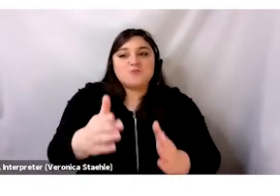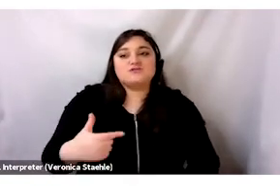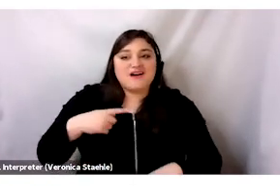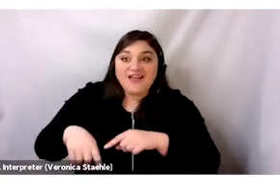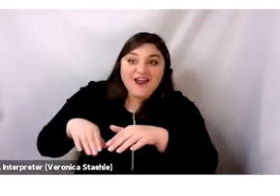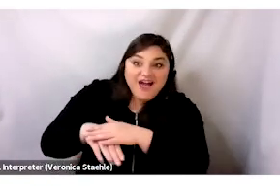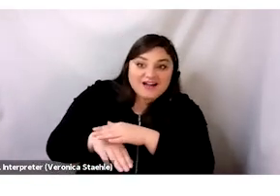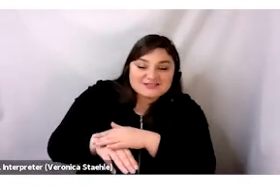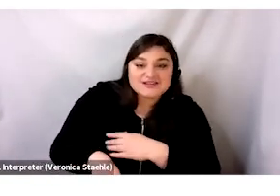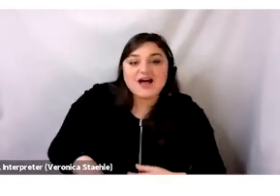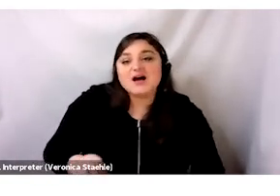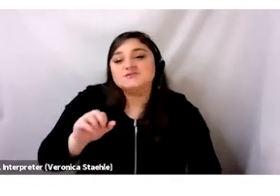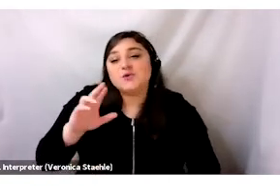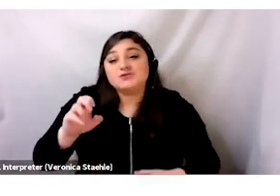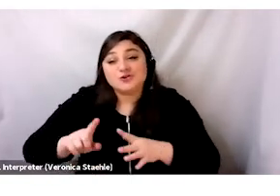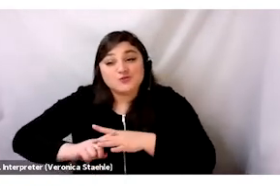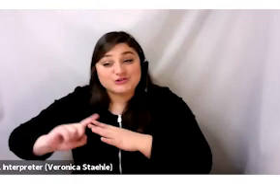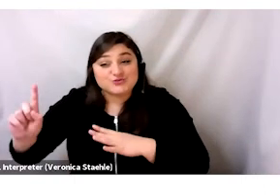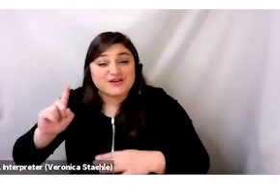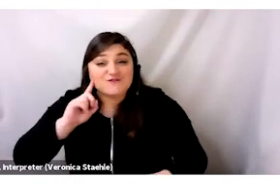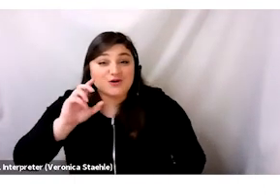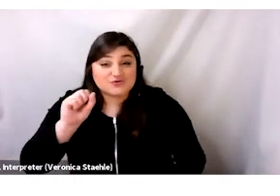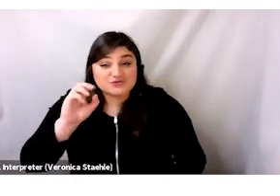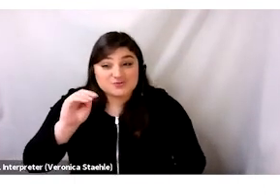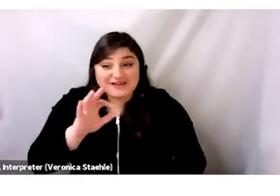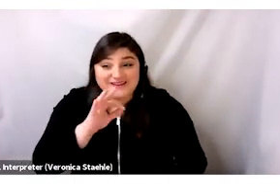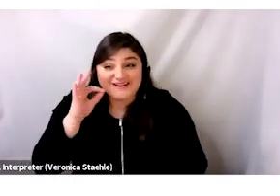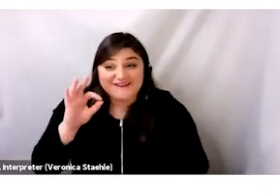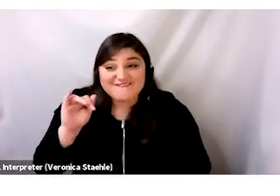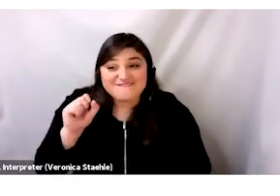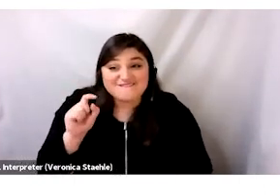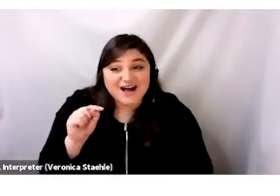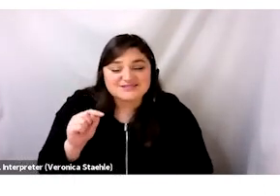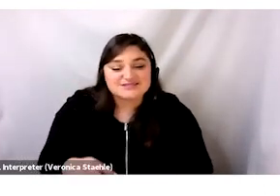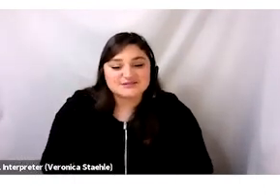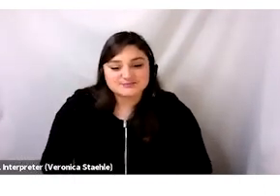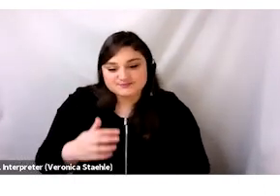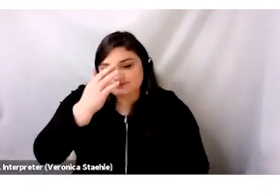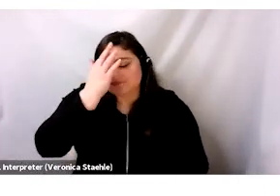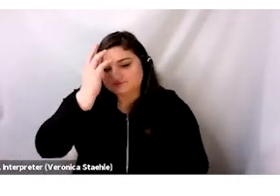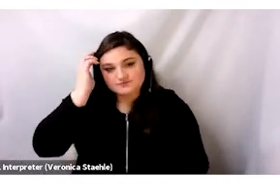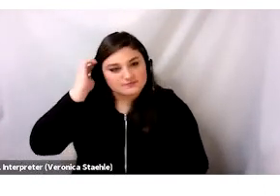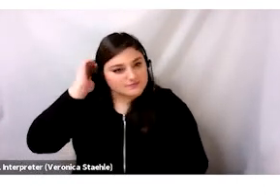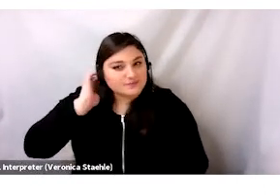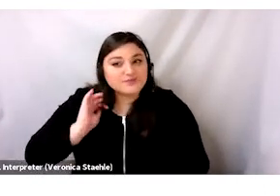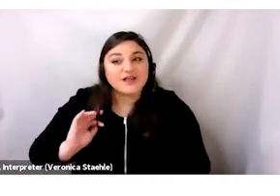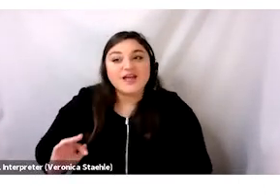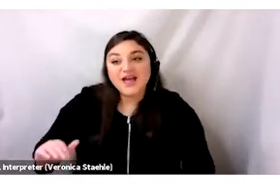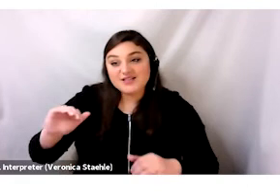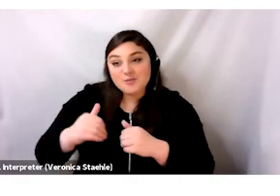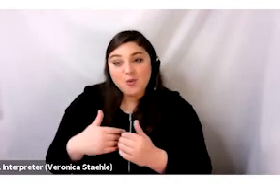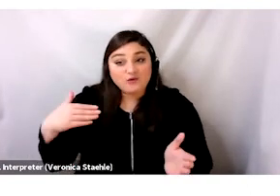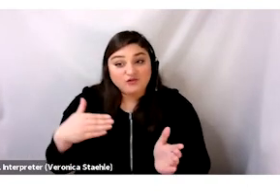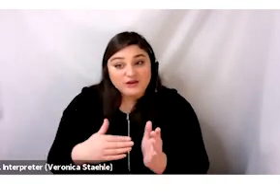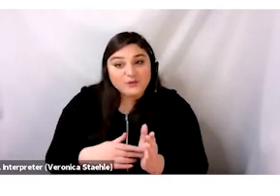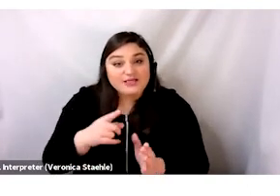so that I can't get into it, going on retreat, doing social media fasts, for example. And I think the more often you do